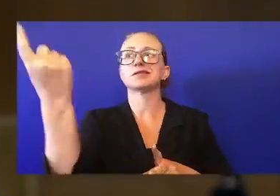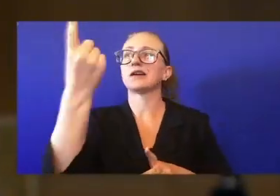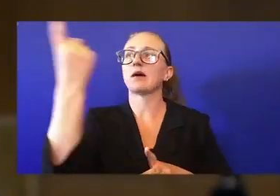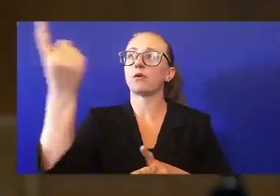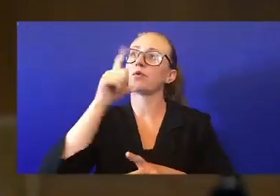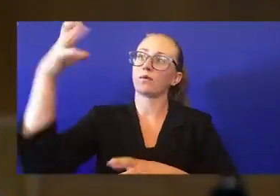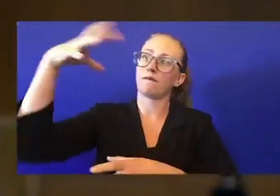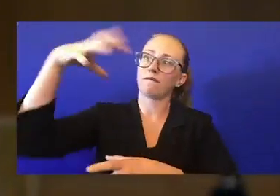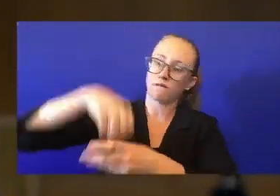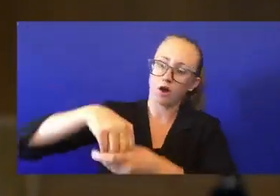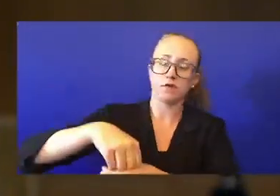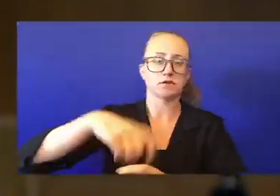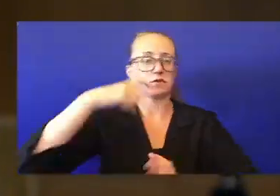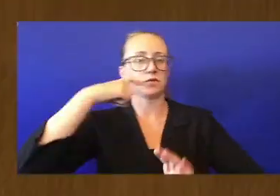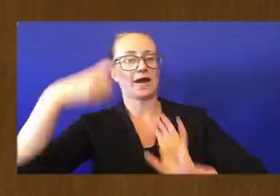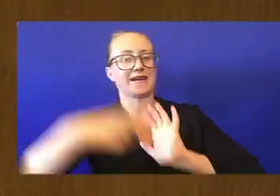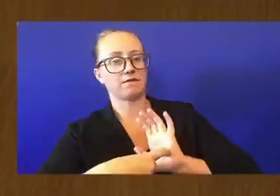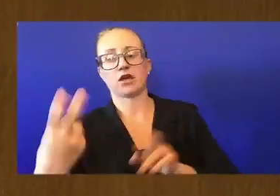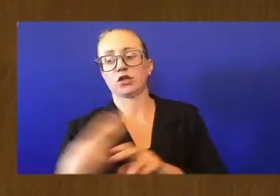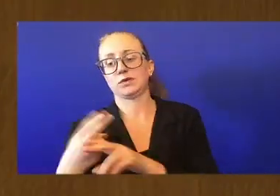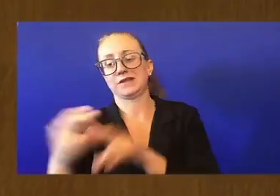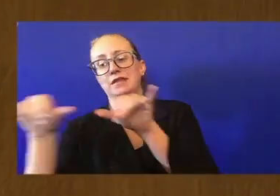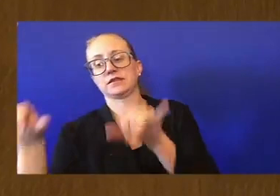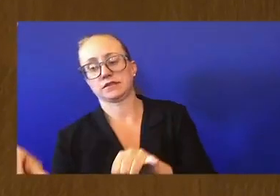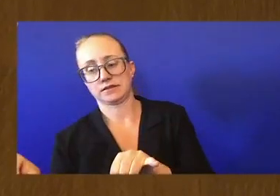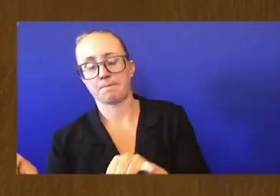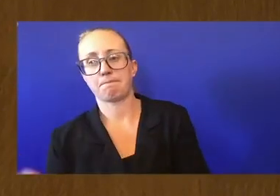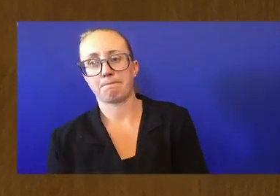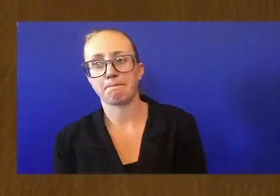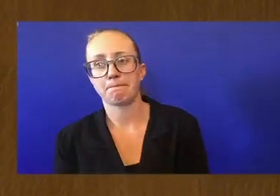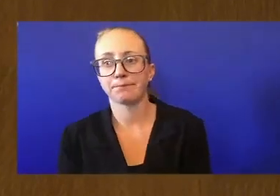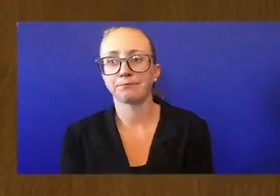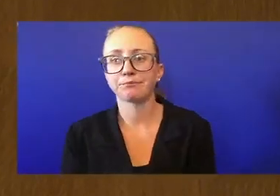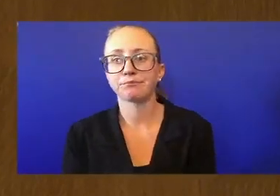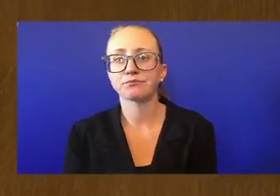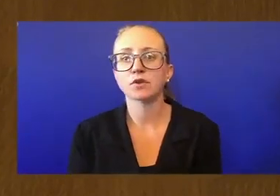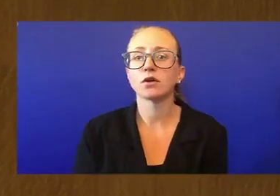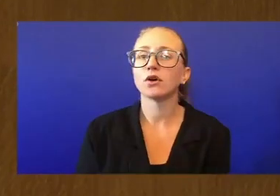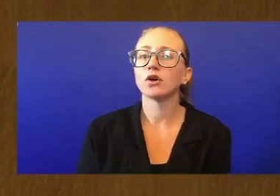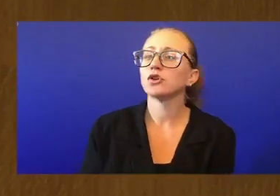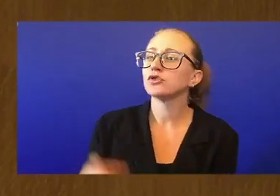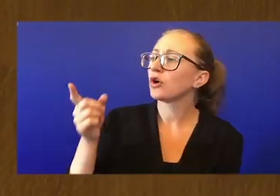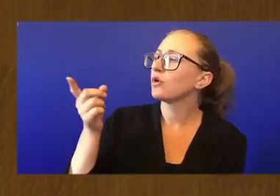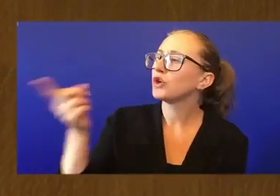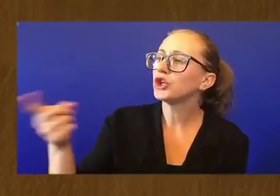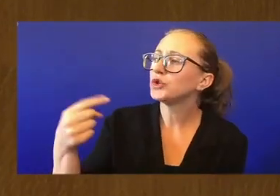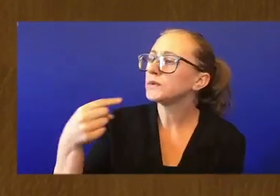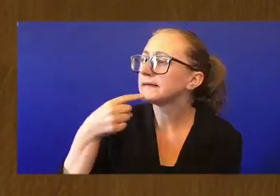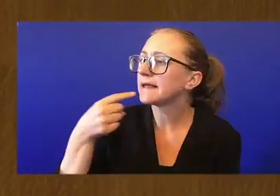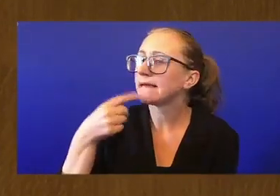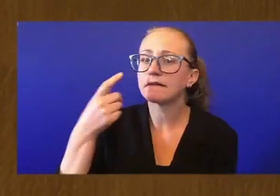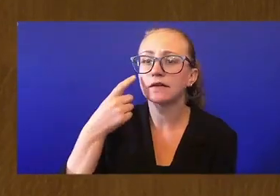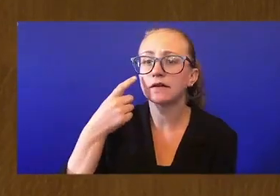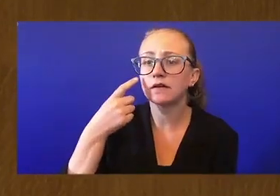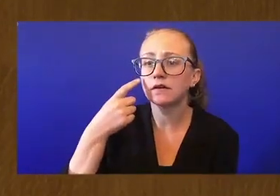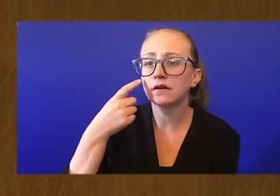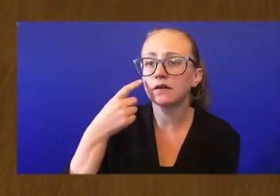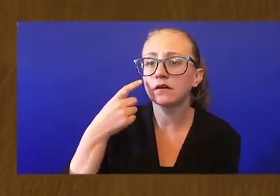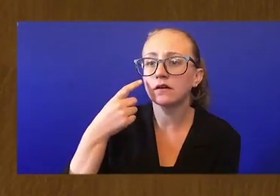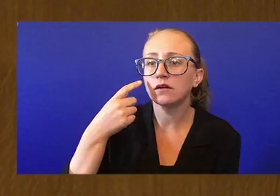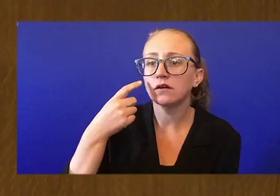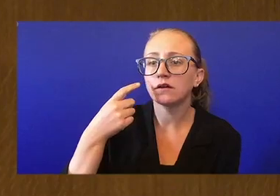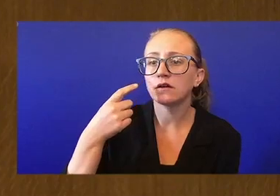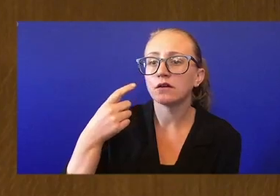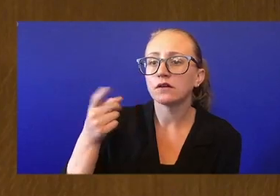identify that. So in your opinion then, for the bill that we're introducing, I think I'm going to